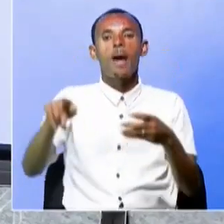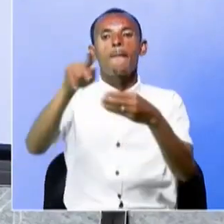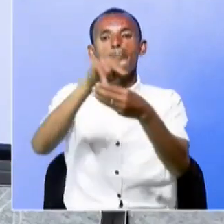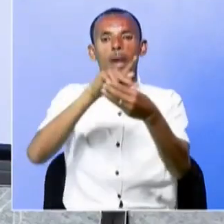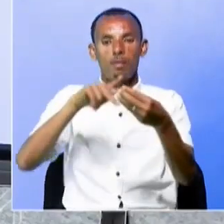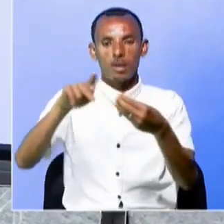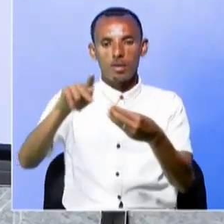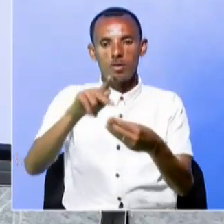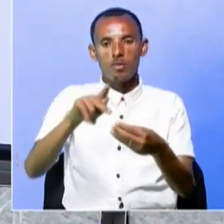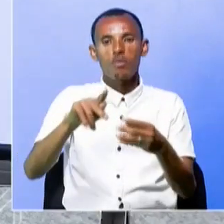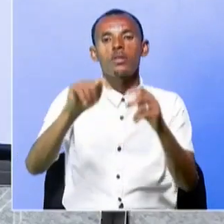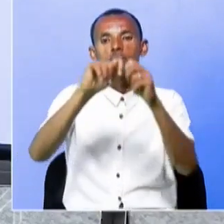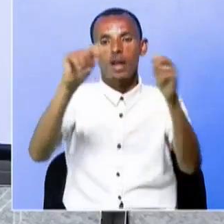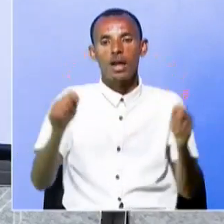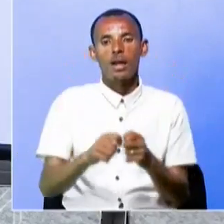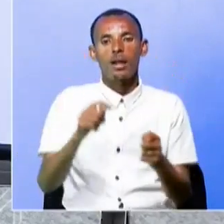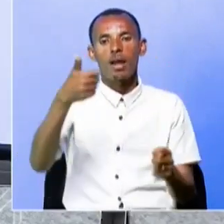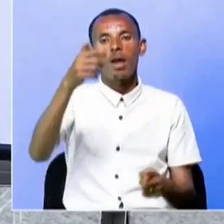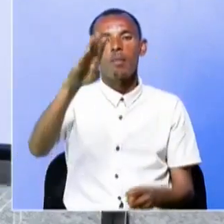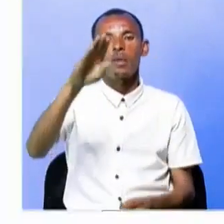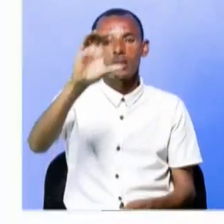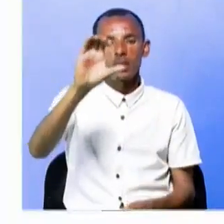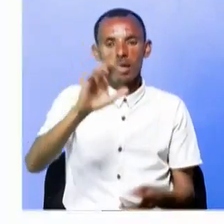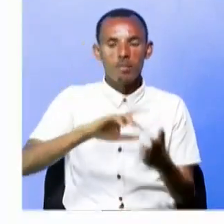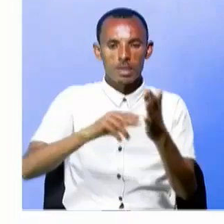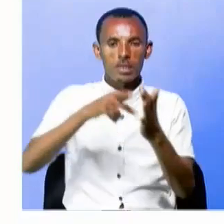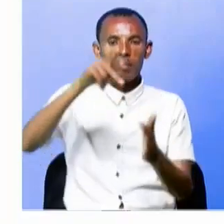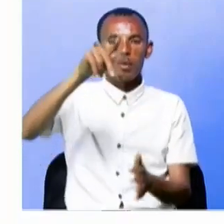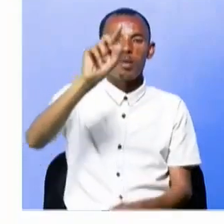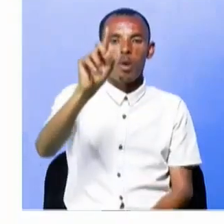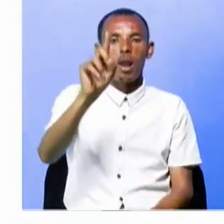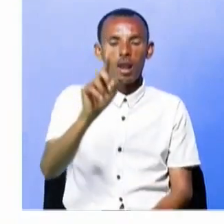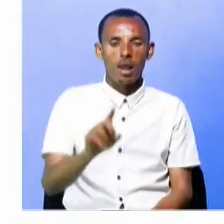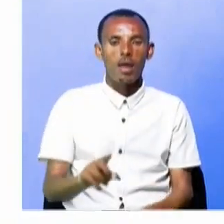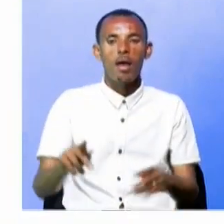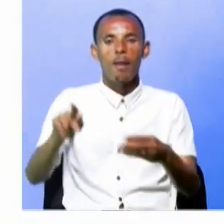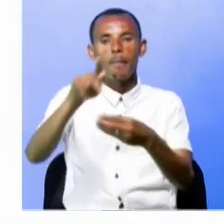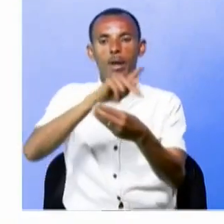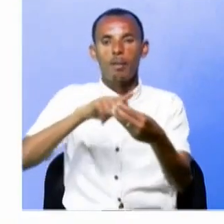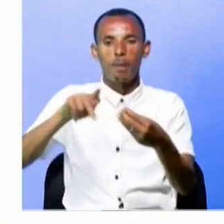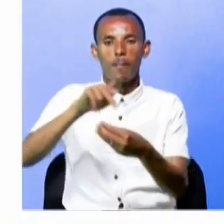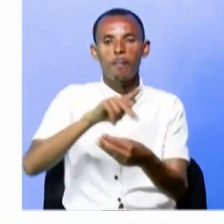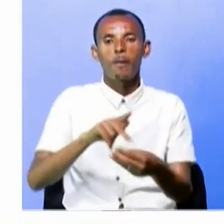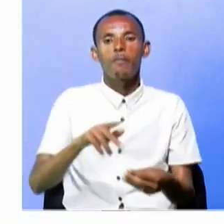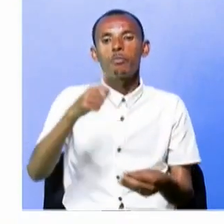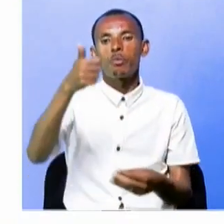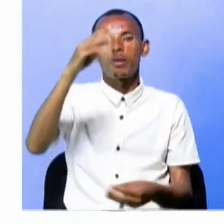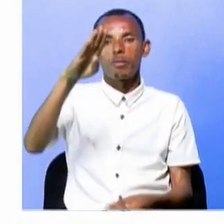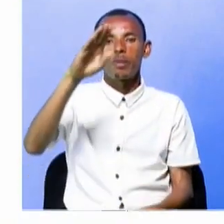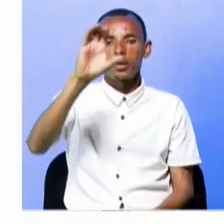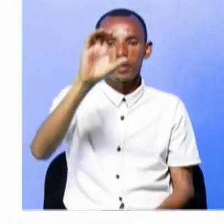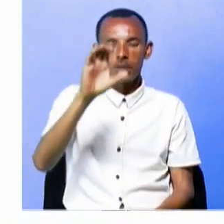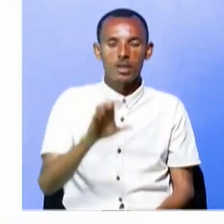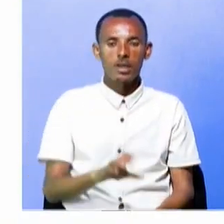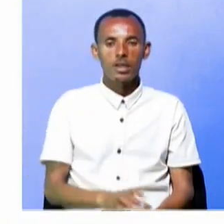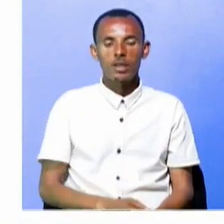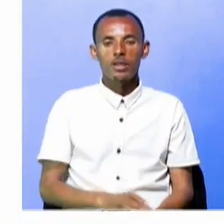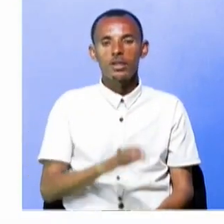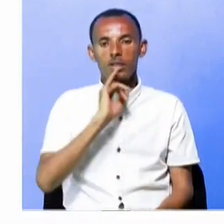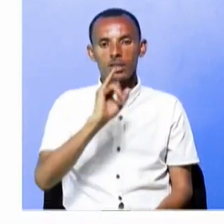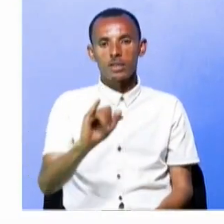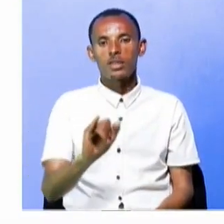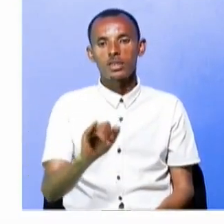of triangle ABC is P1, okay? Say perimeter of triangle ABC